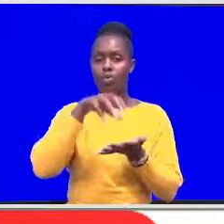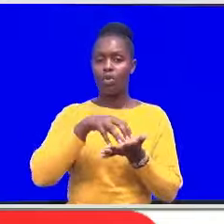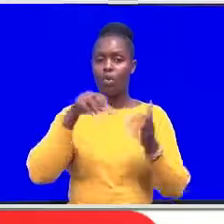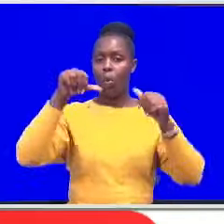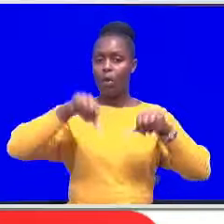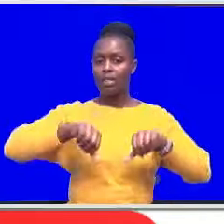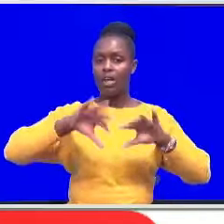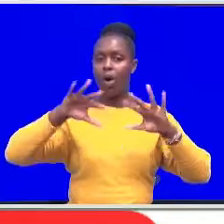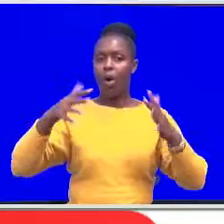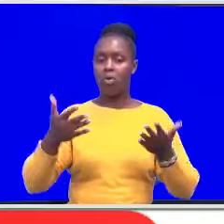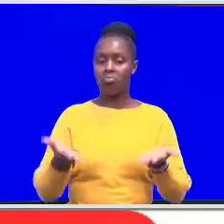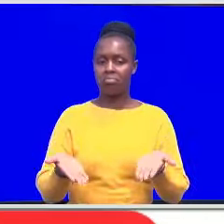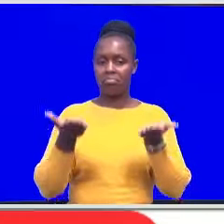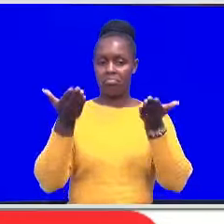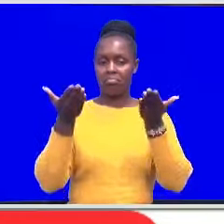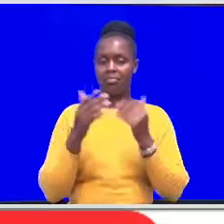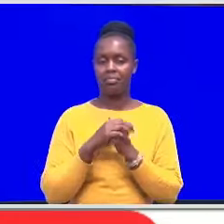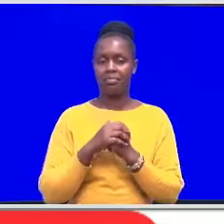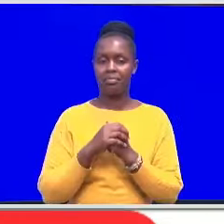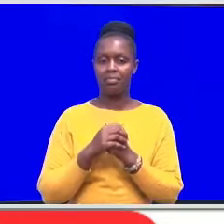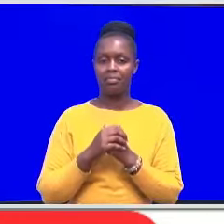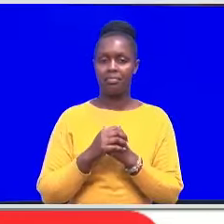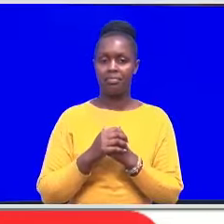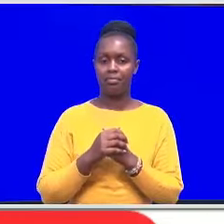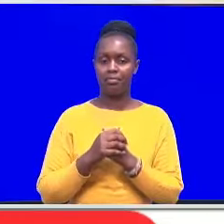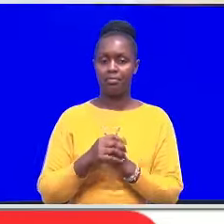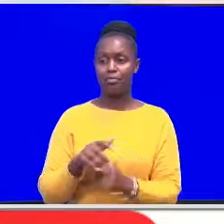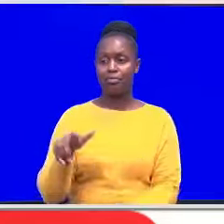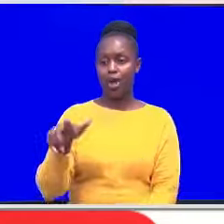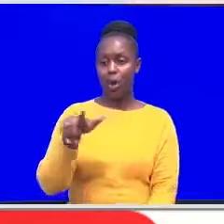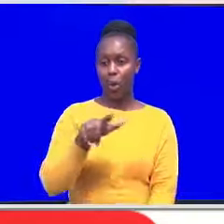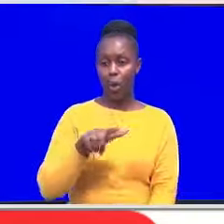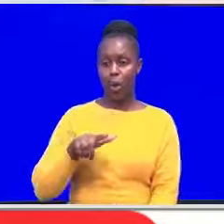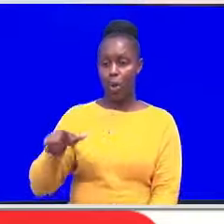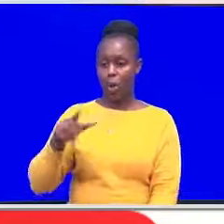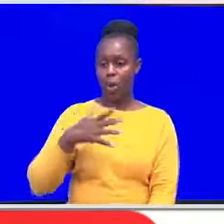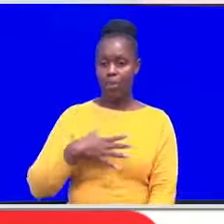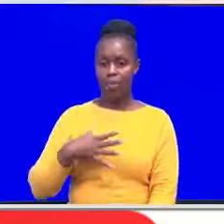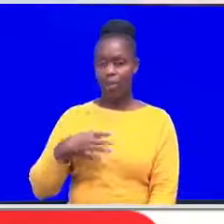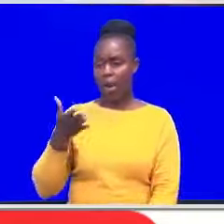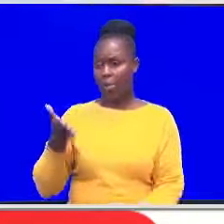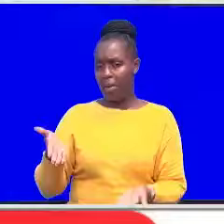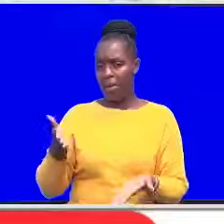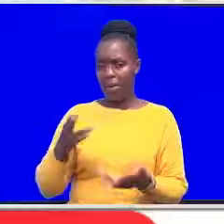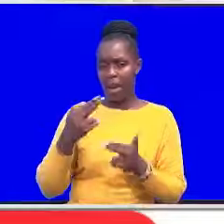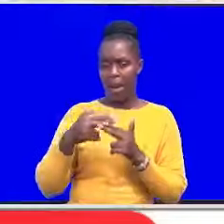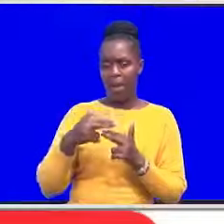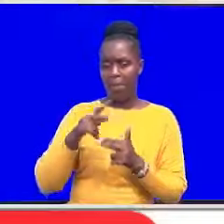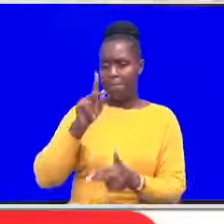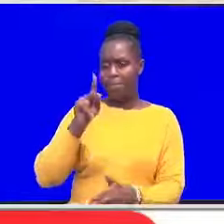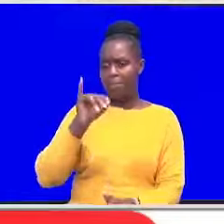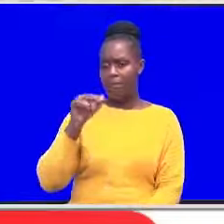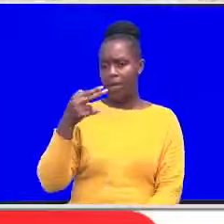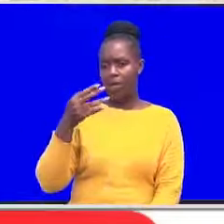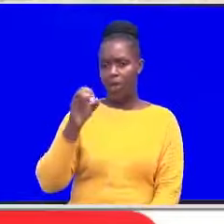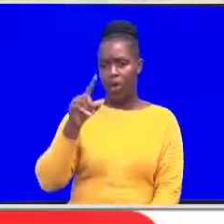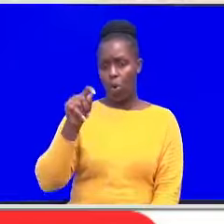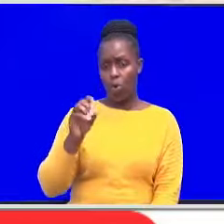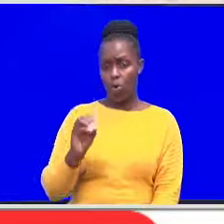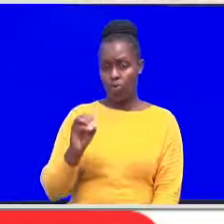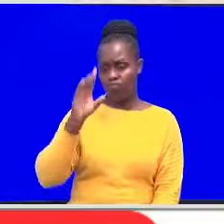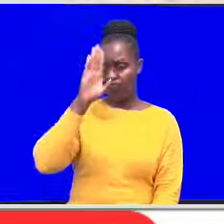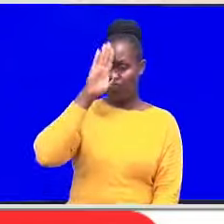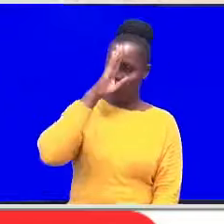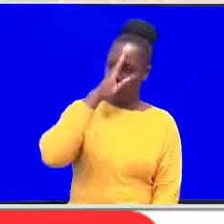or improve. The locals here at Kihoto Estate remain optimistic that days are going to get